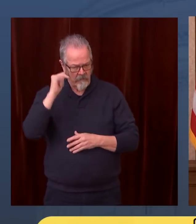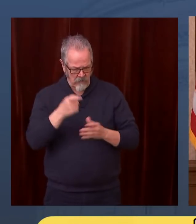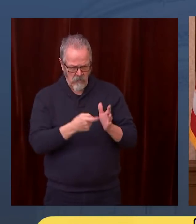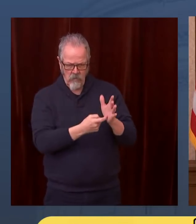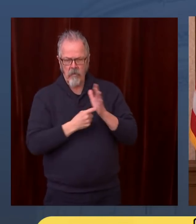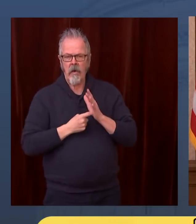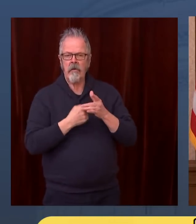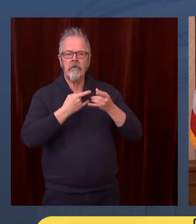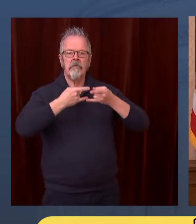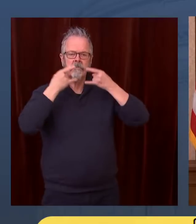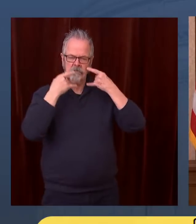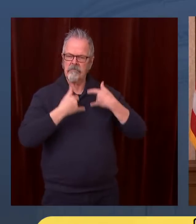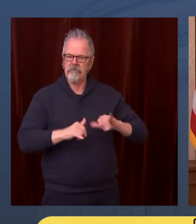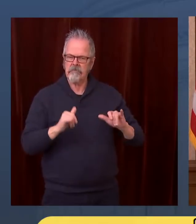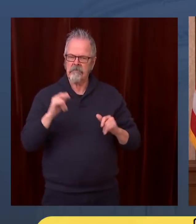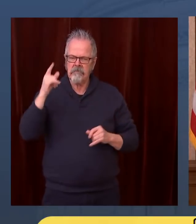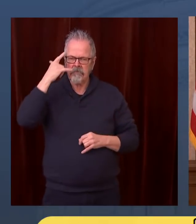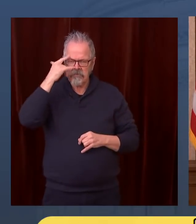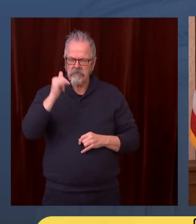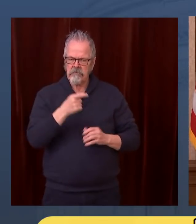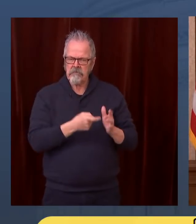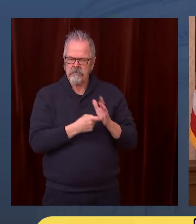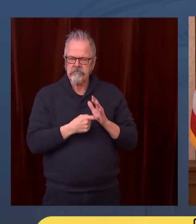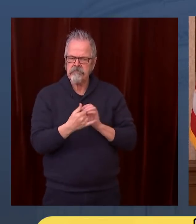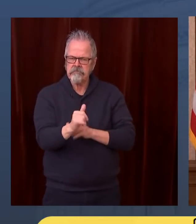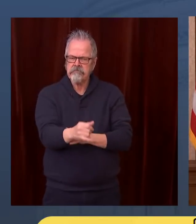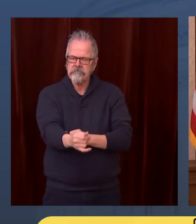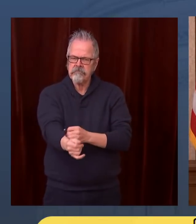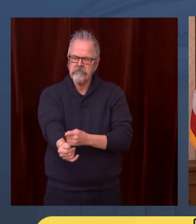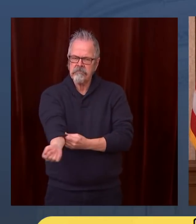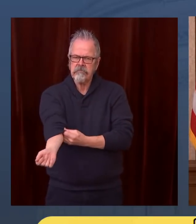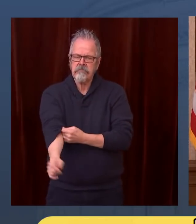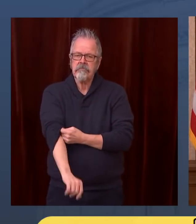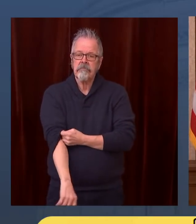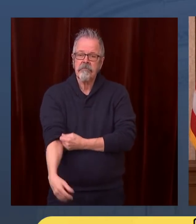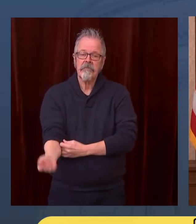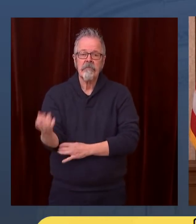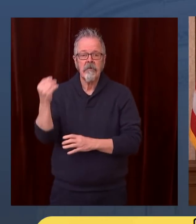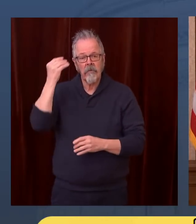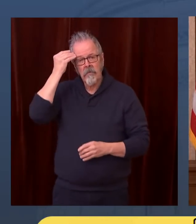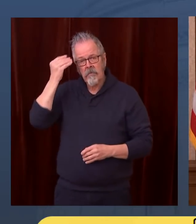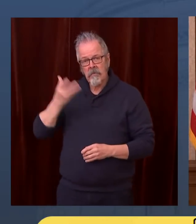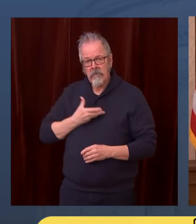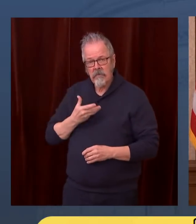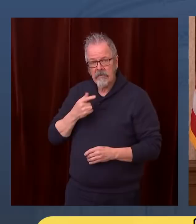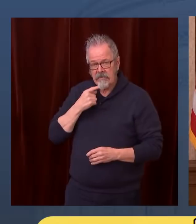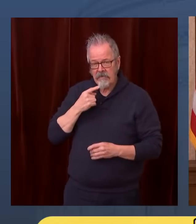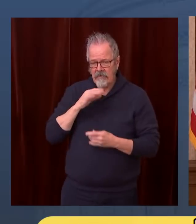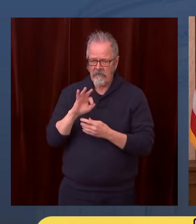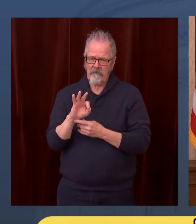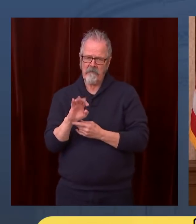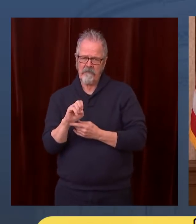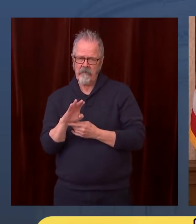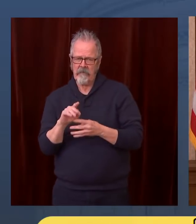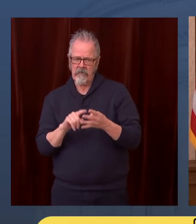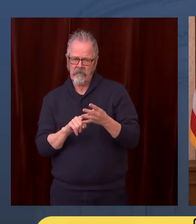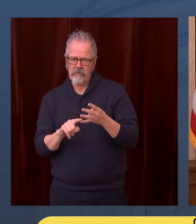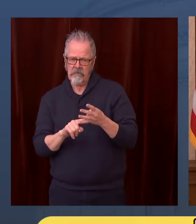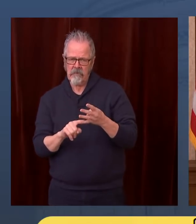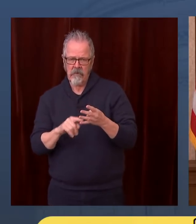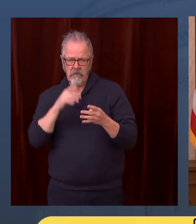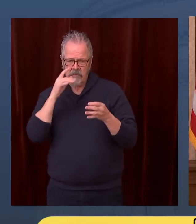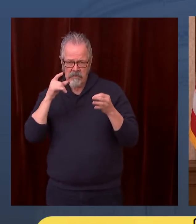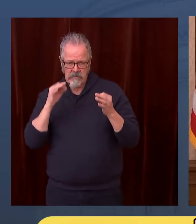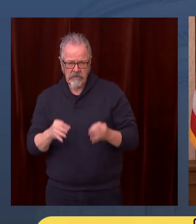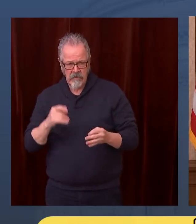schools. We were last advised that in late February, they'll make some decision as to when to lift it. If they did that this morning,